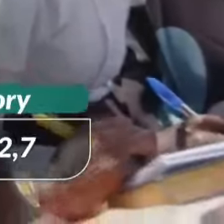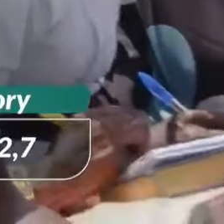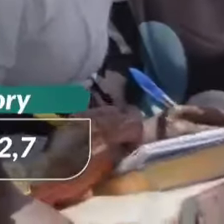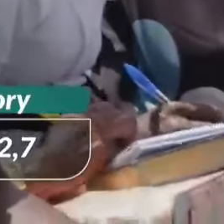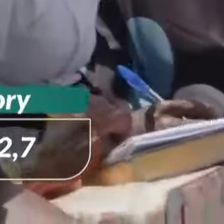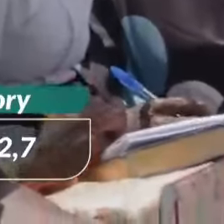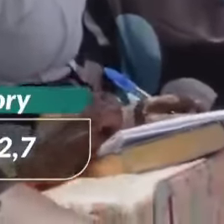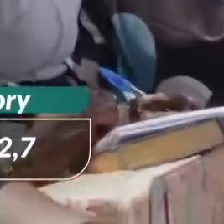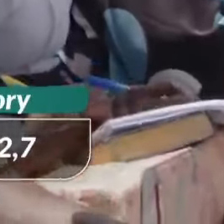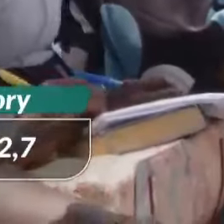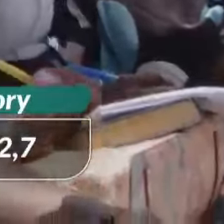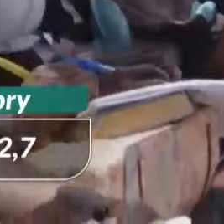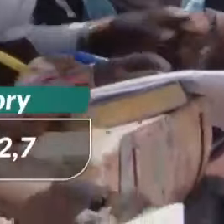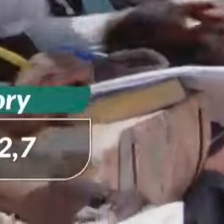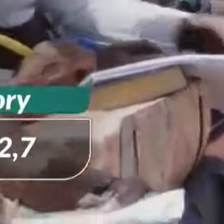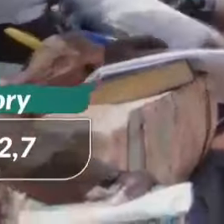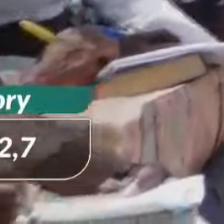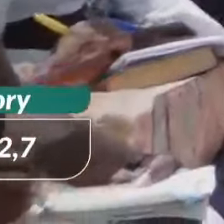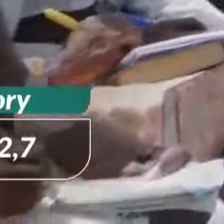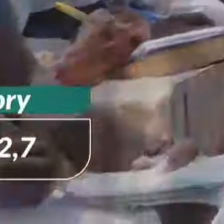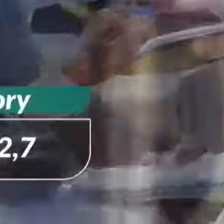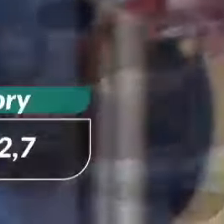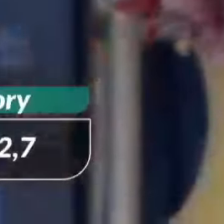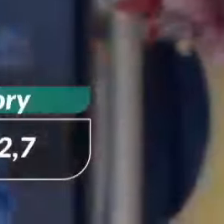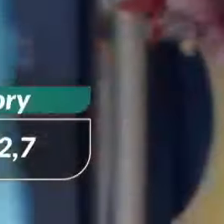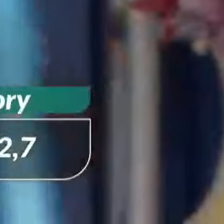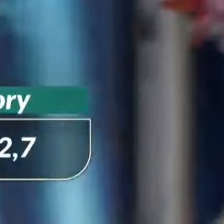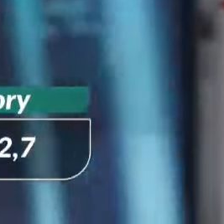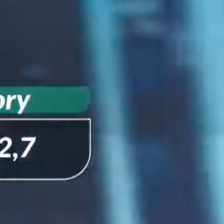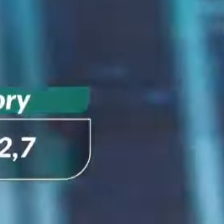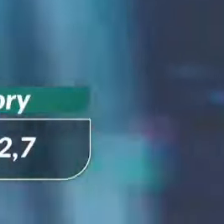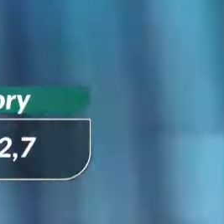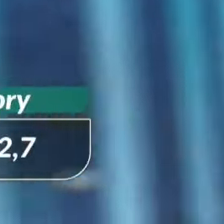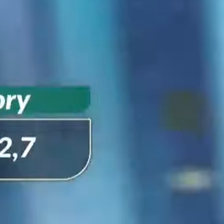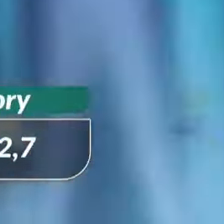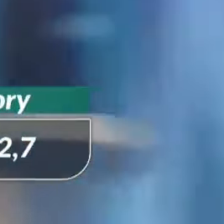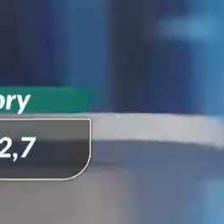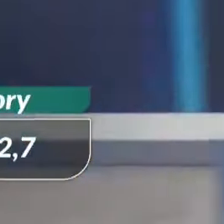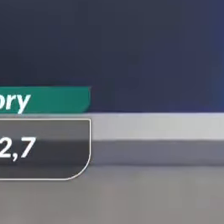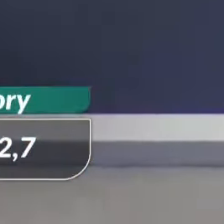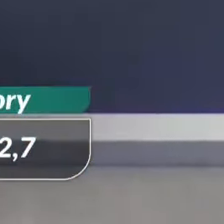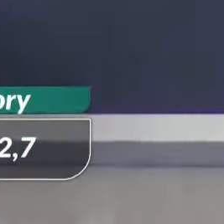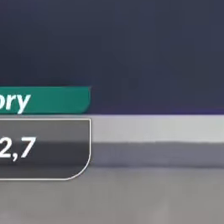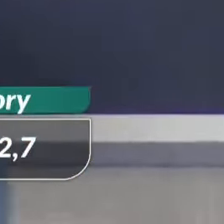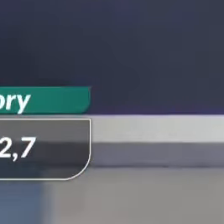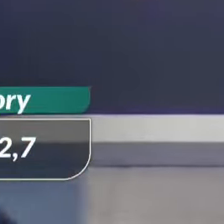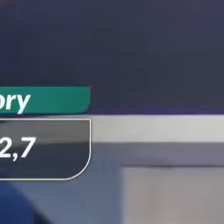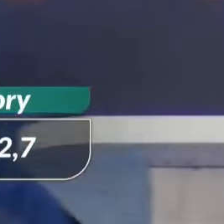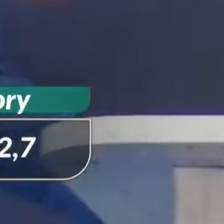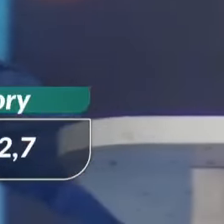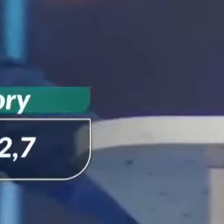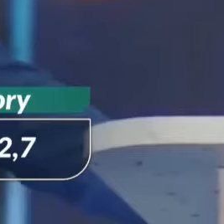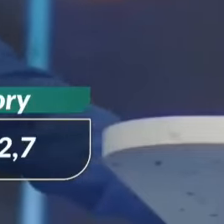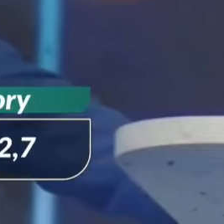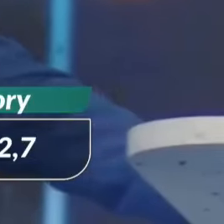he named him, he wanted to do something with him. And Jesus said, thou art Peter, the son